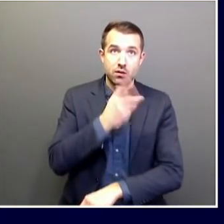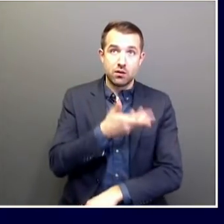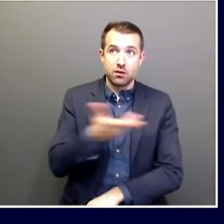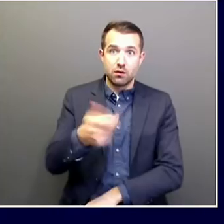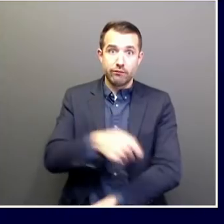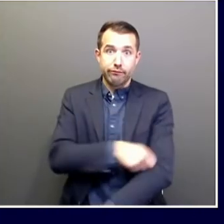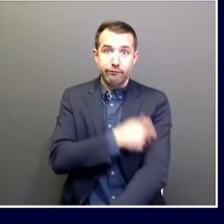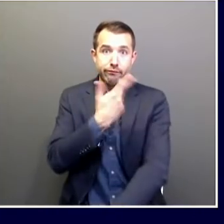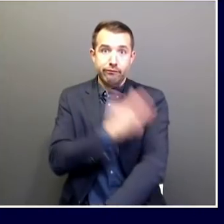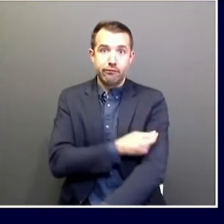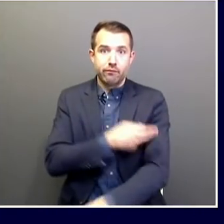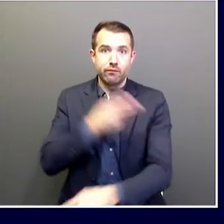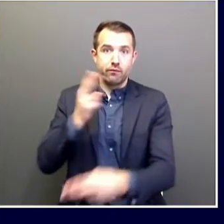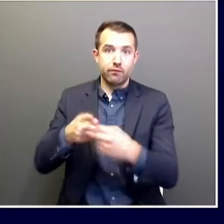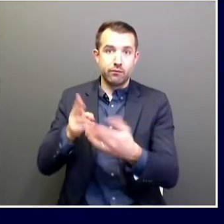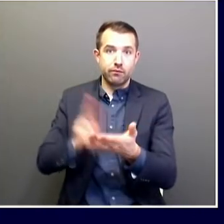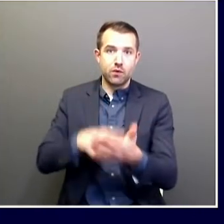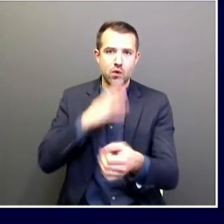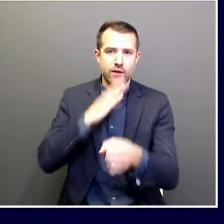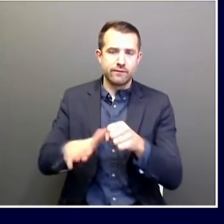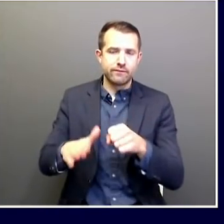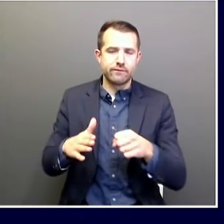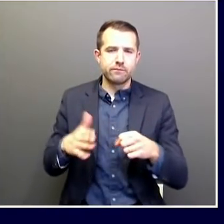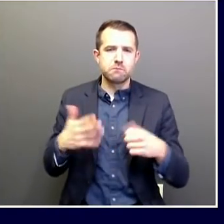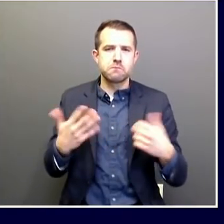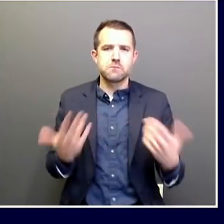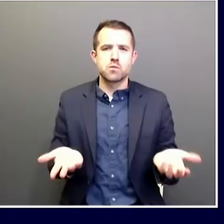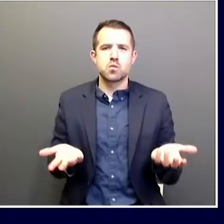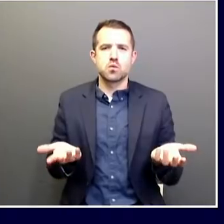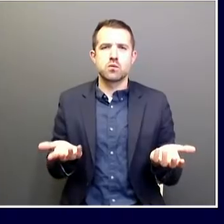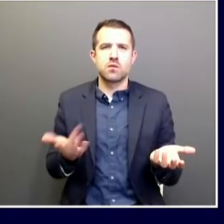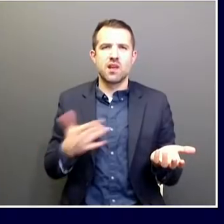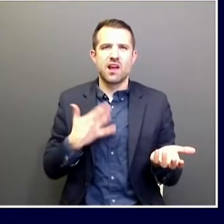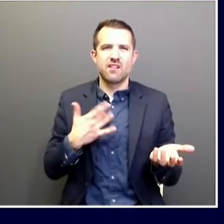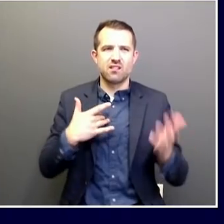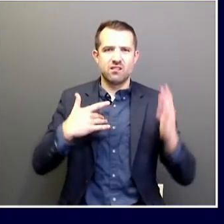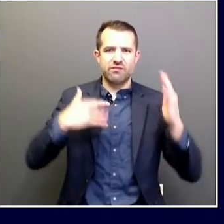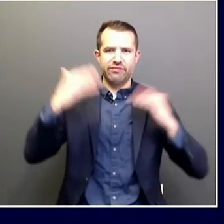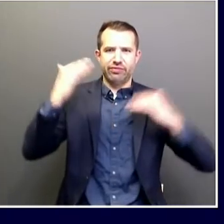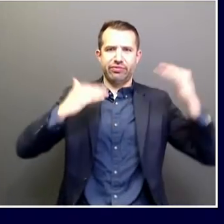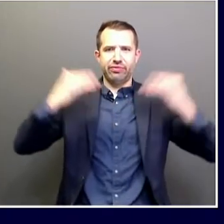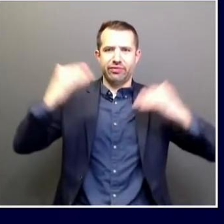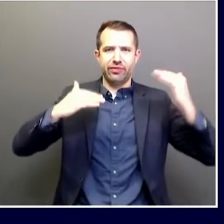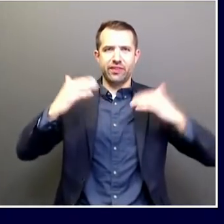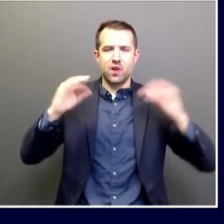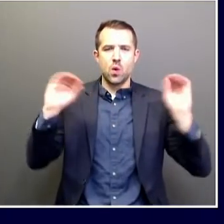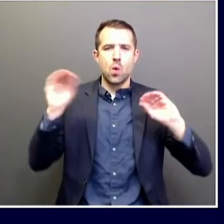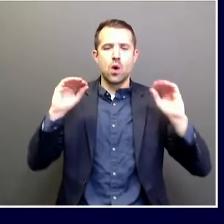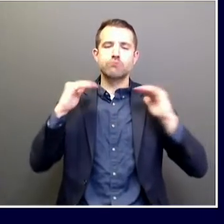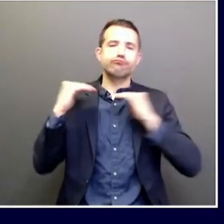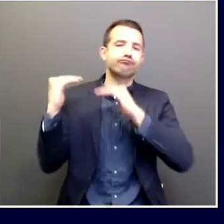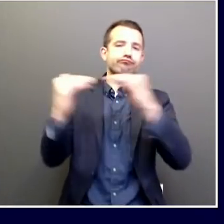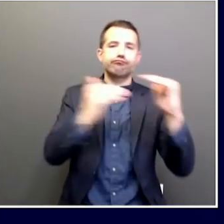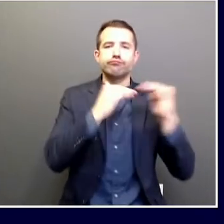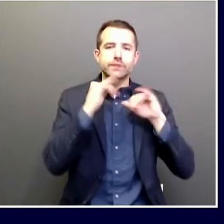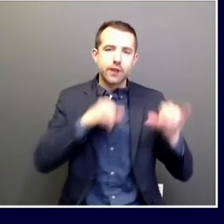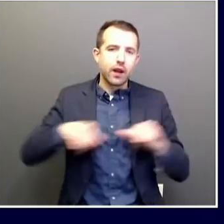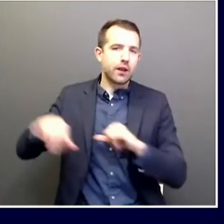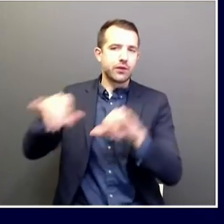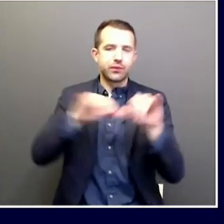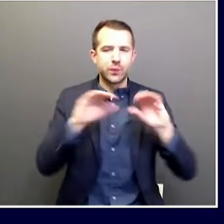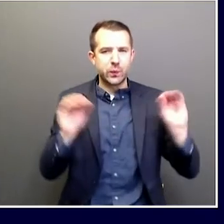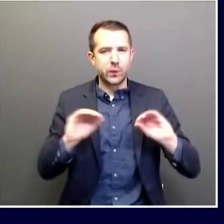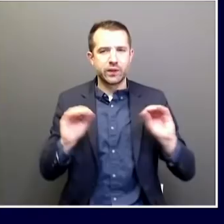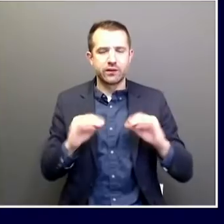to change with universal boosters, and what can the state possibly do to address this? Yeah, Patrick,